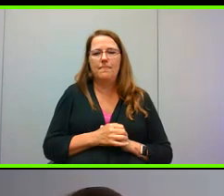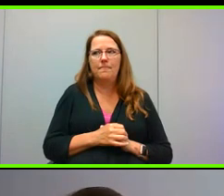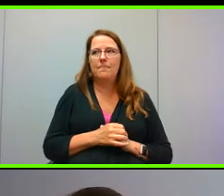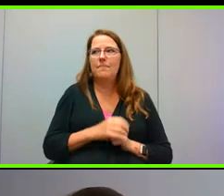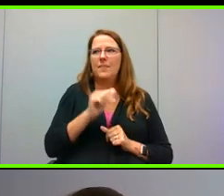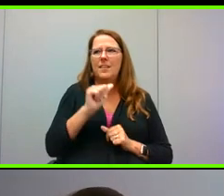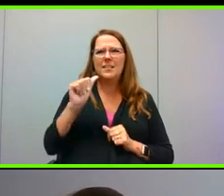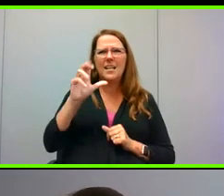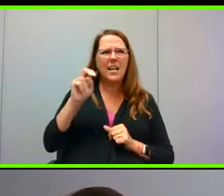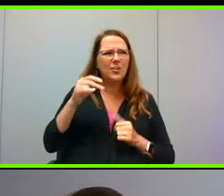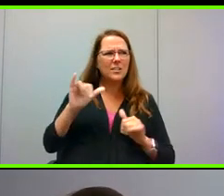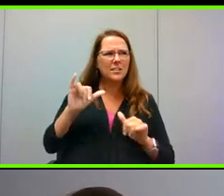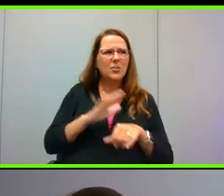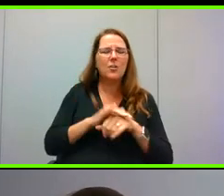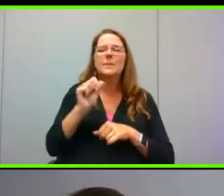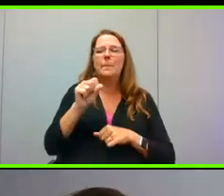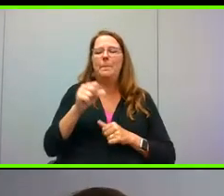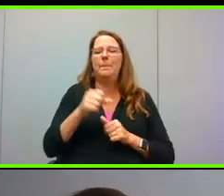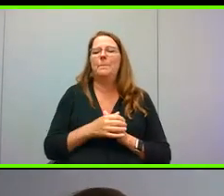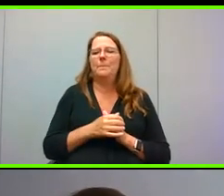Is Aaron still with us? Yes. Mm-hmm.